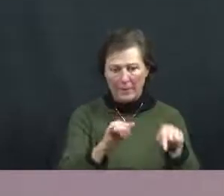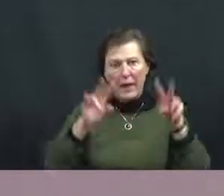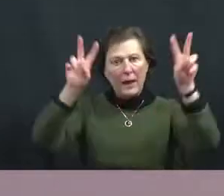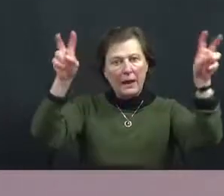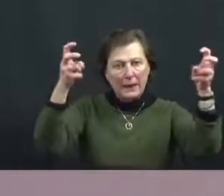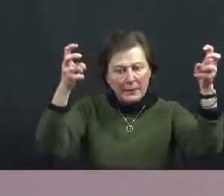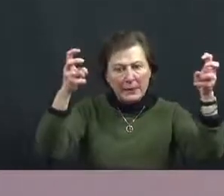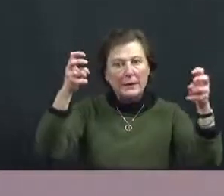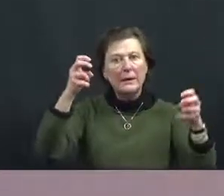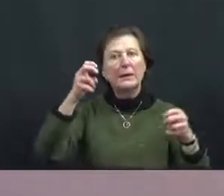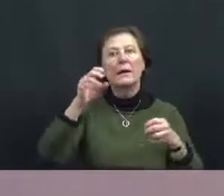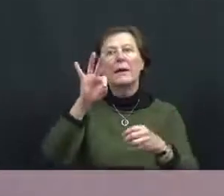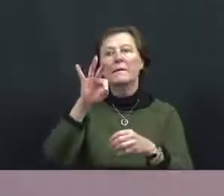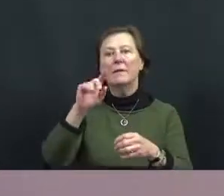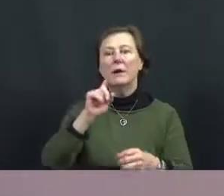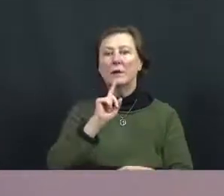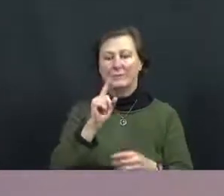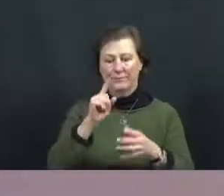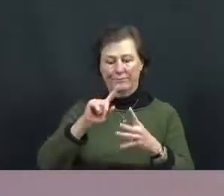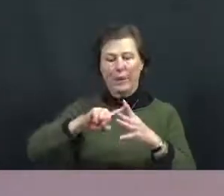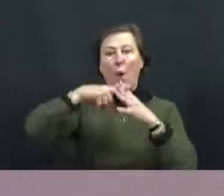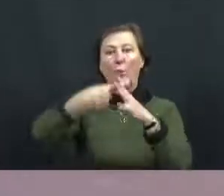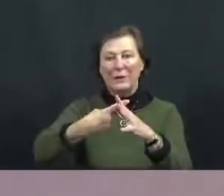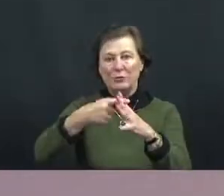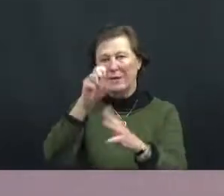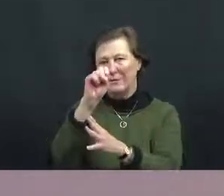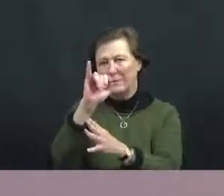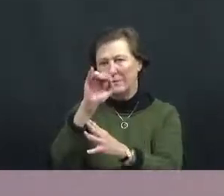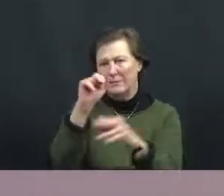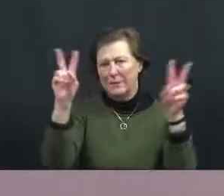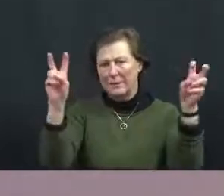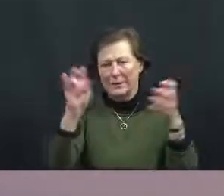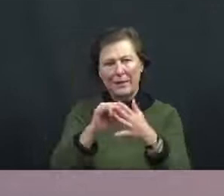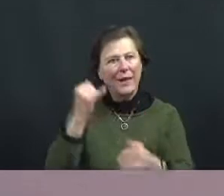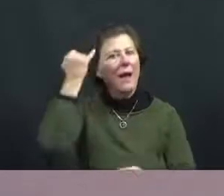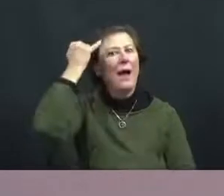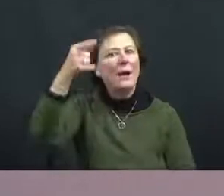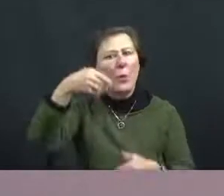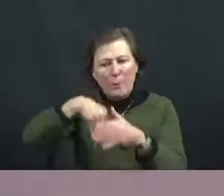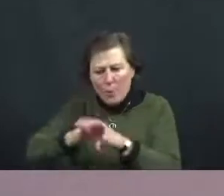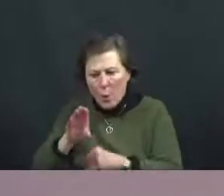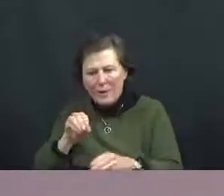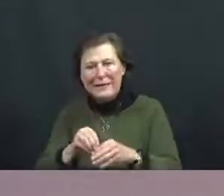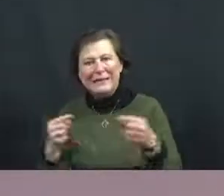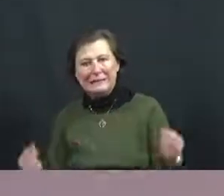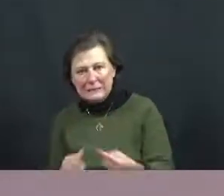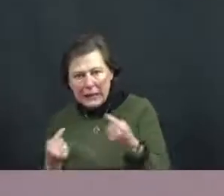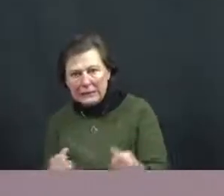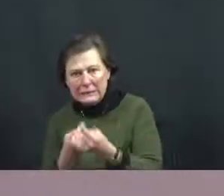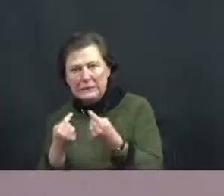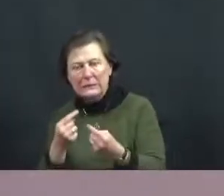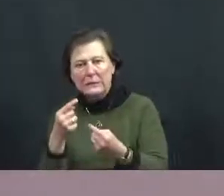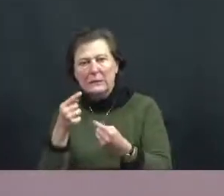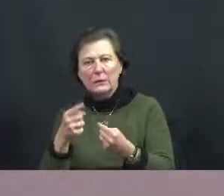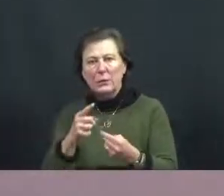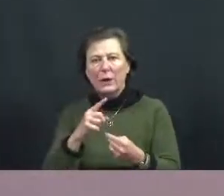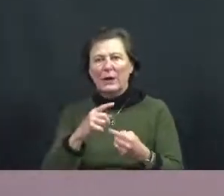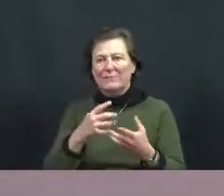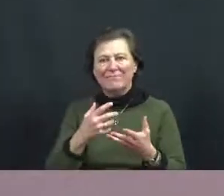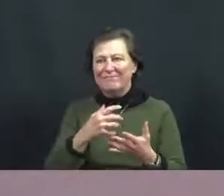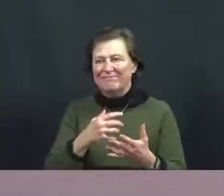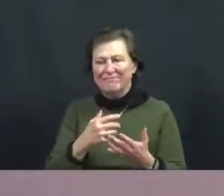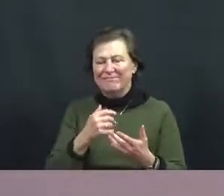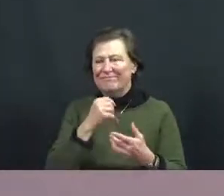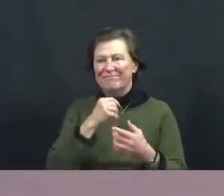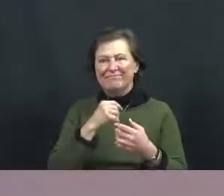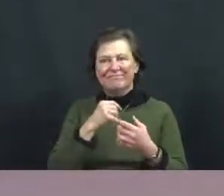of original sin. This notion that you are born in sin, you're inherently depraved, and